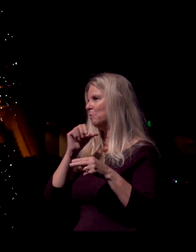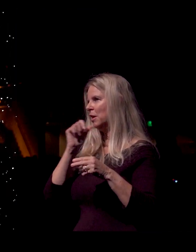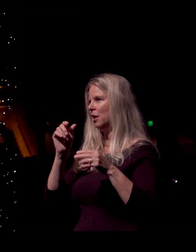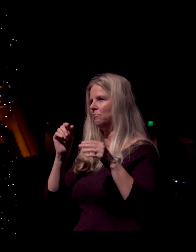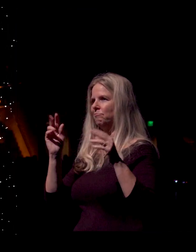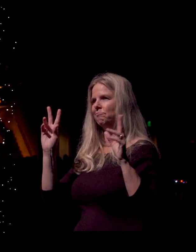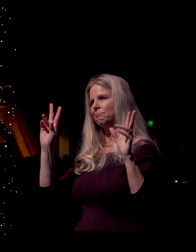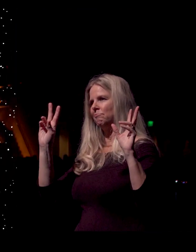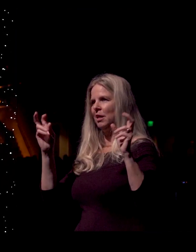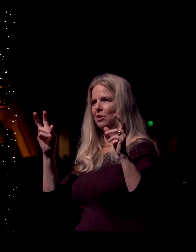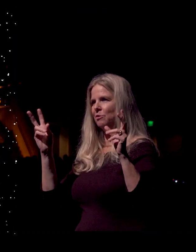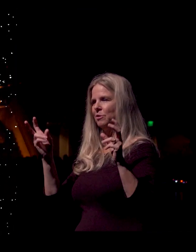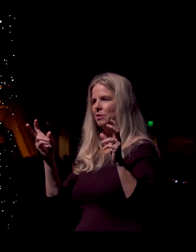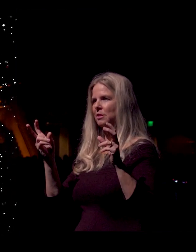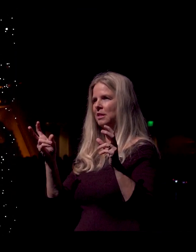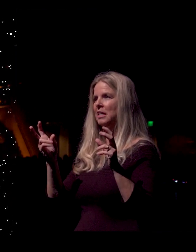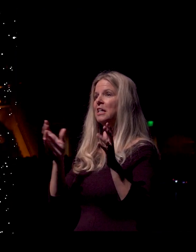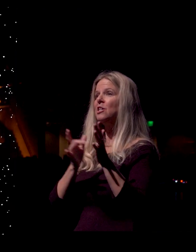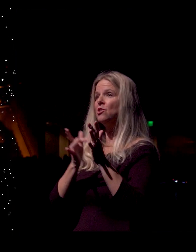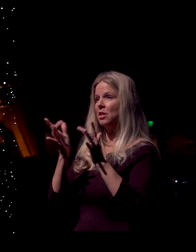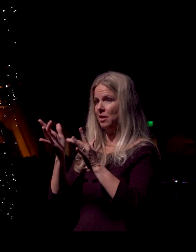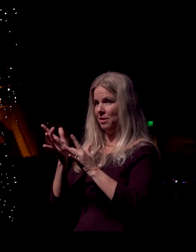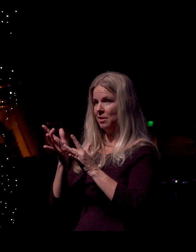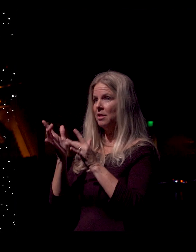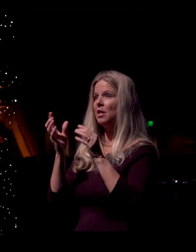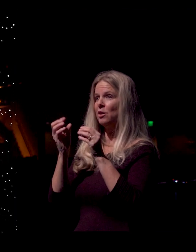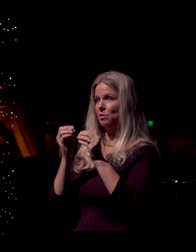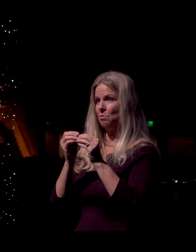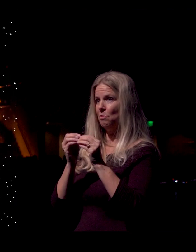than a day in December.